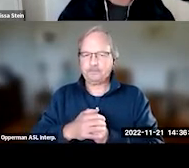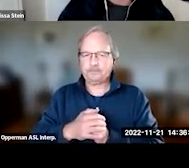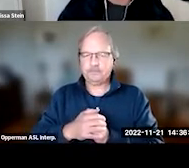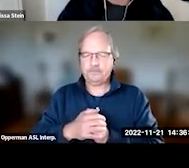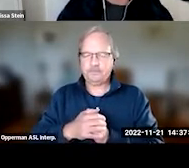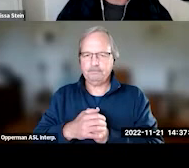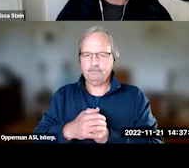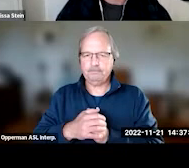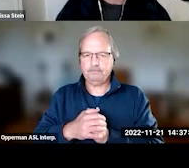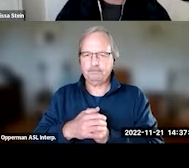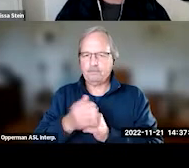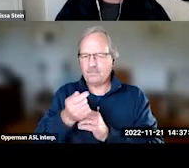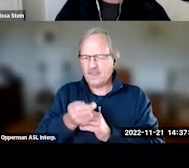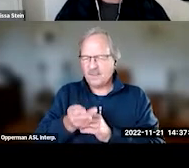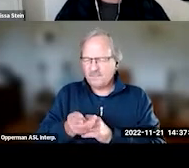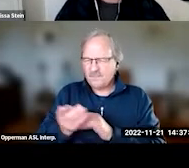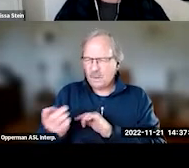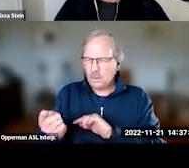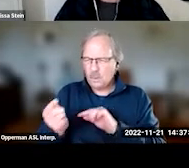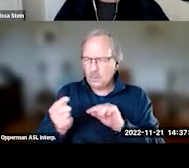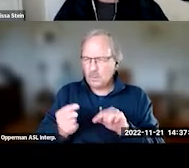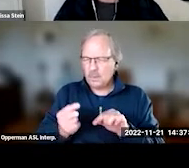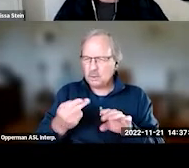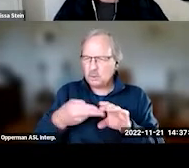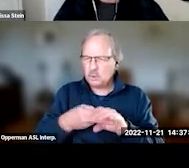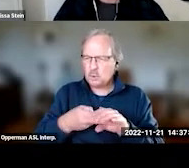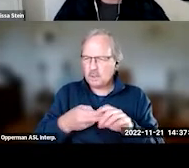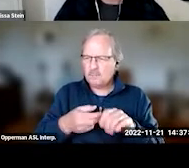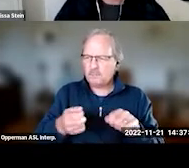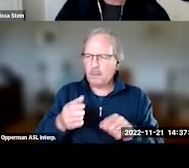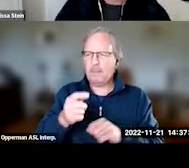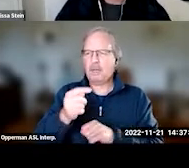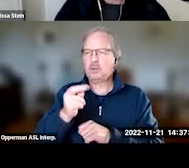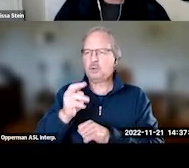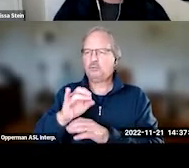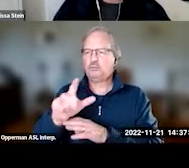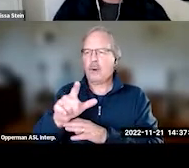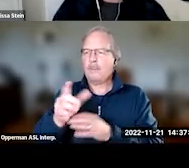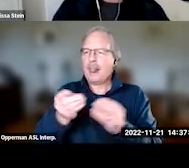And we have a few of you coming, joining us from tribal lands. Welcome.